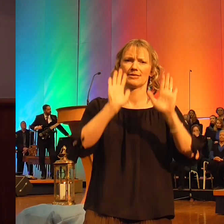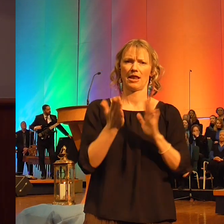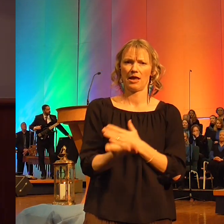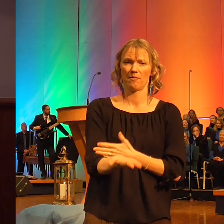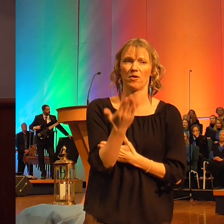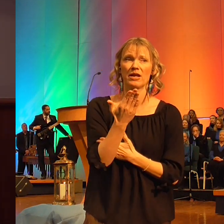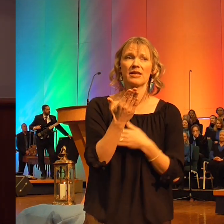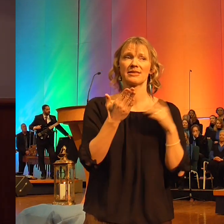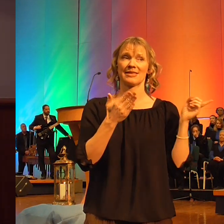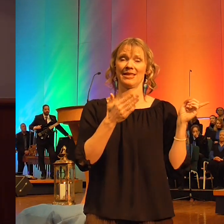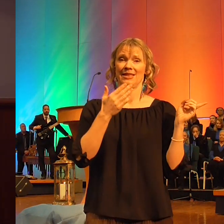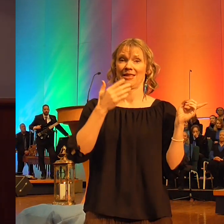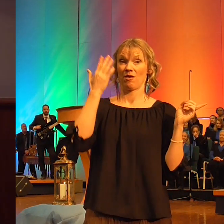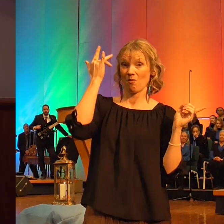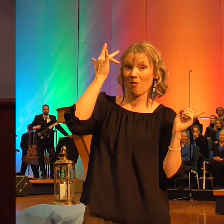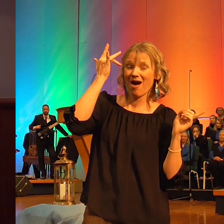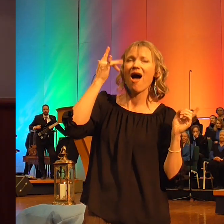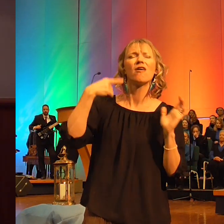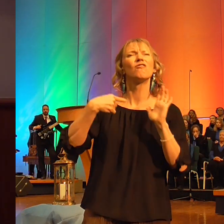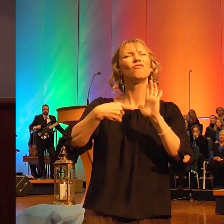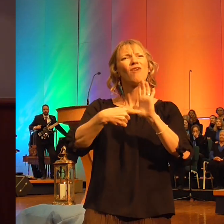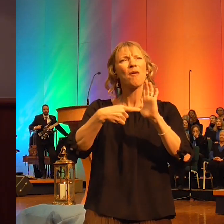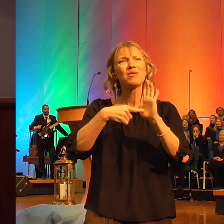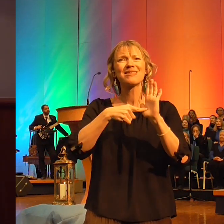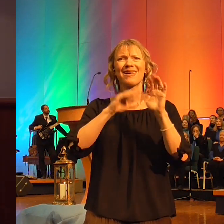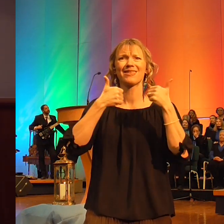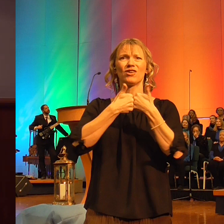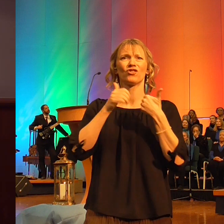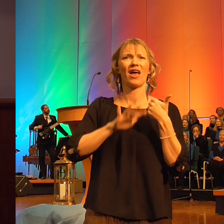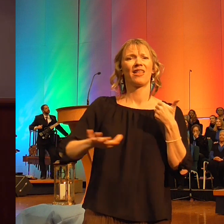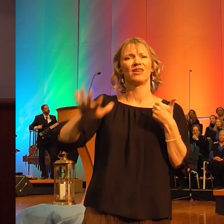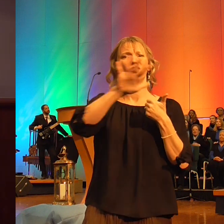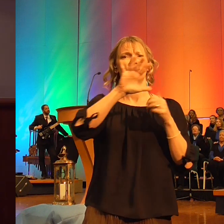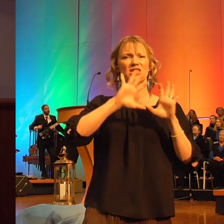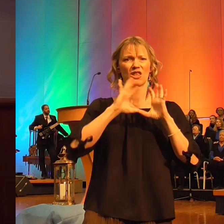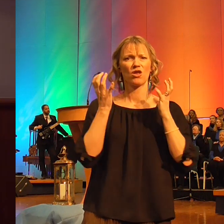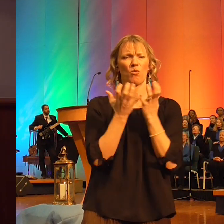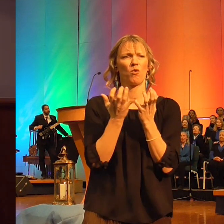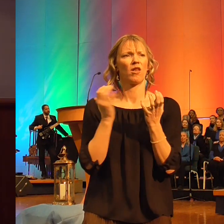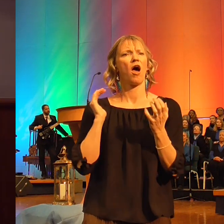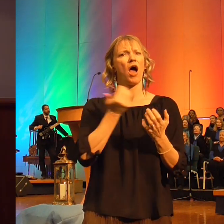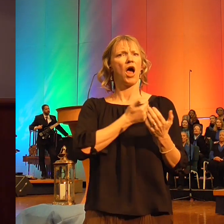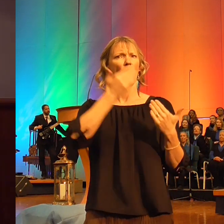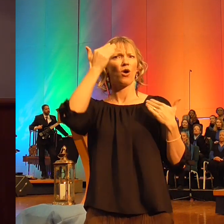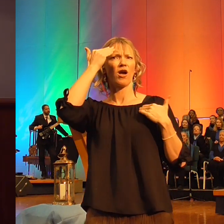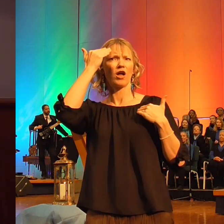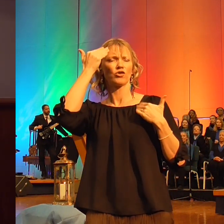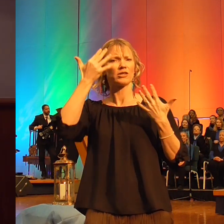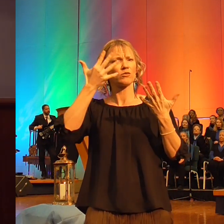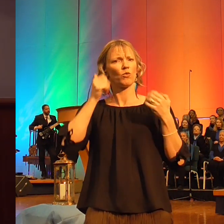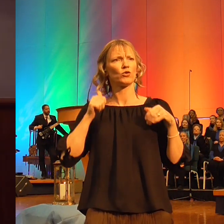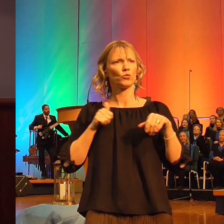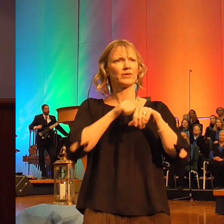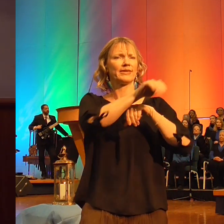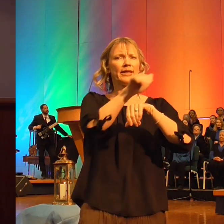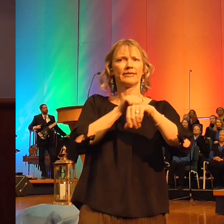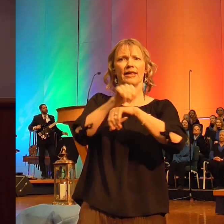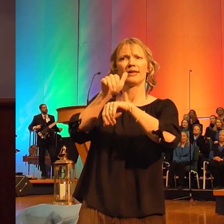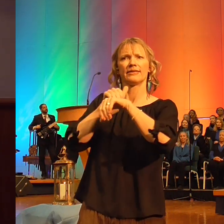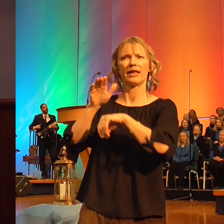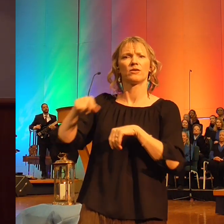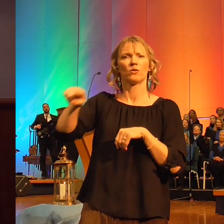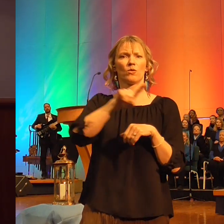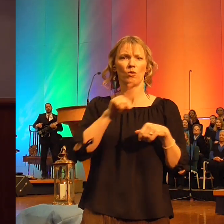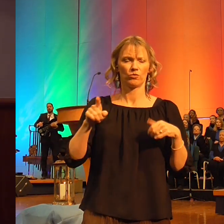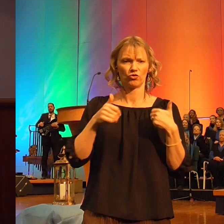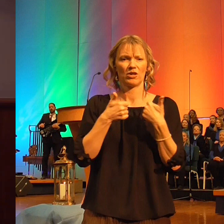to represent the challenges going on in the world where we want to send our consciousness. Sometimes those challenges are so